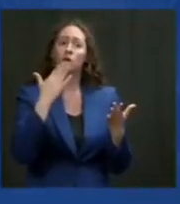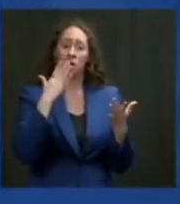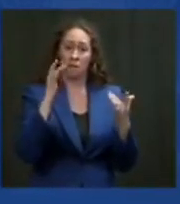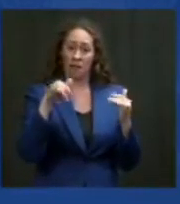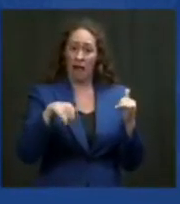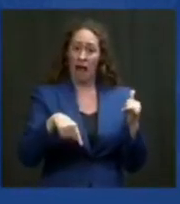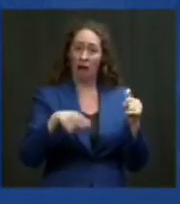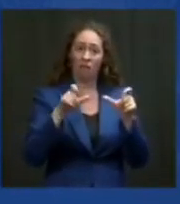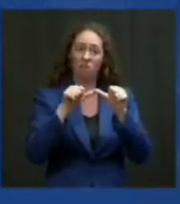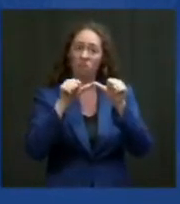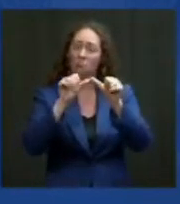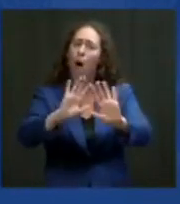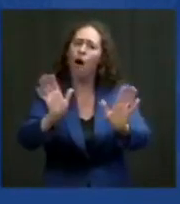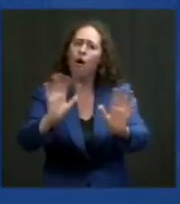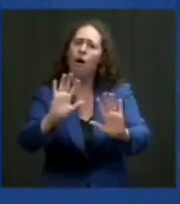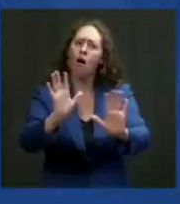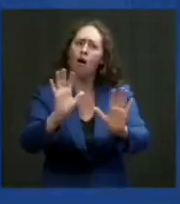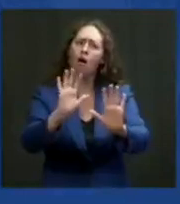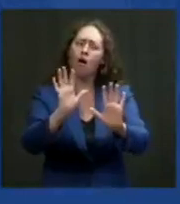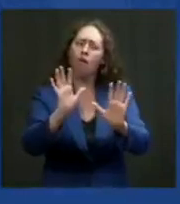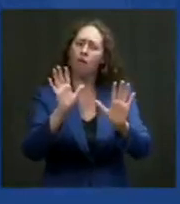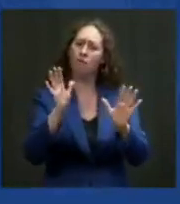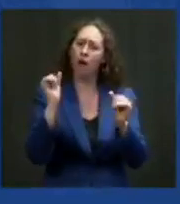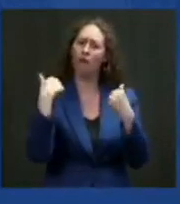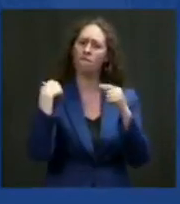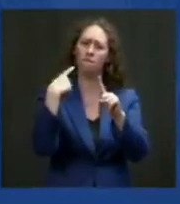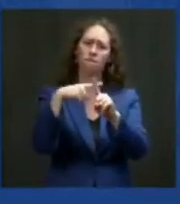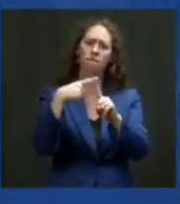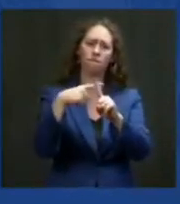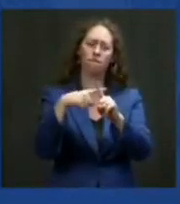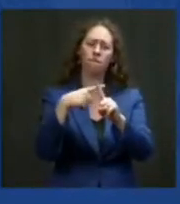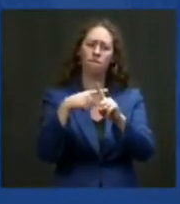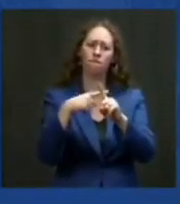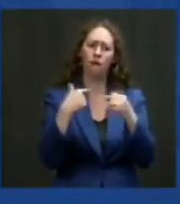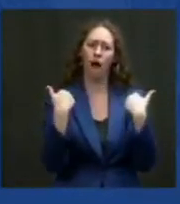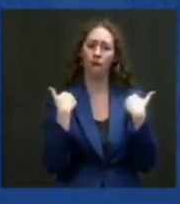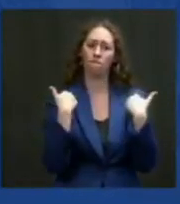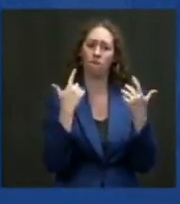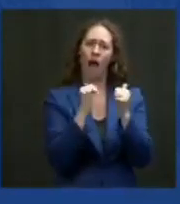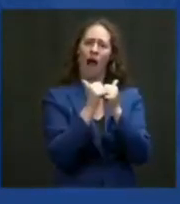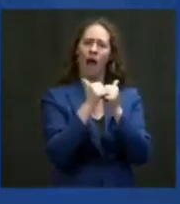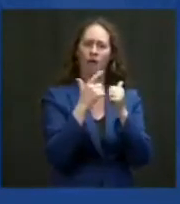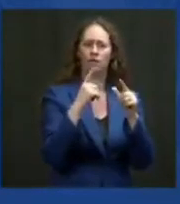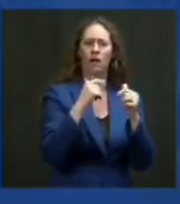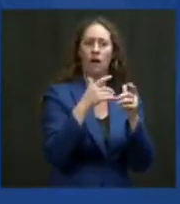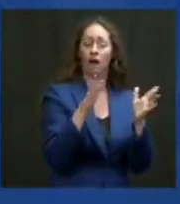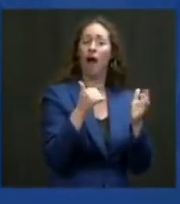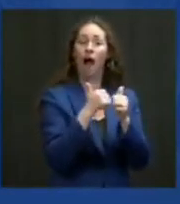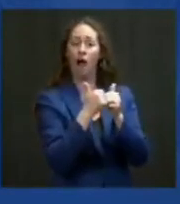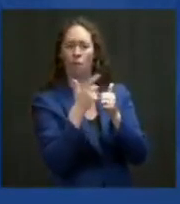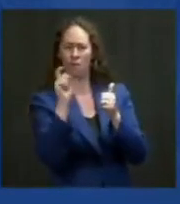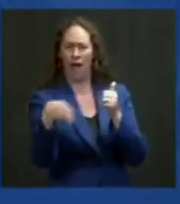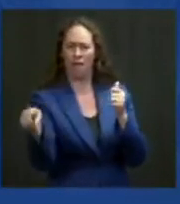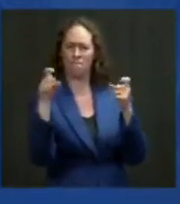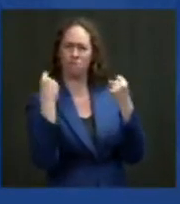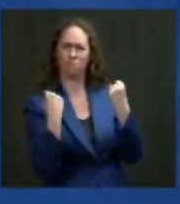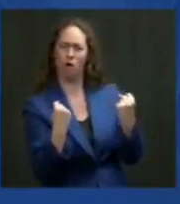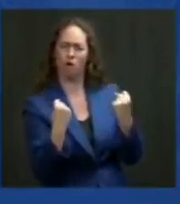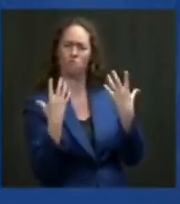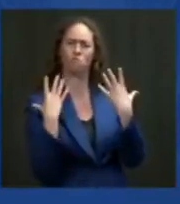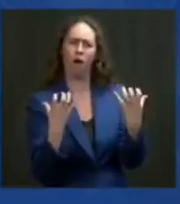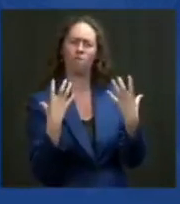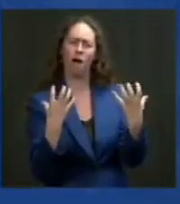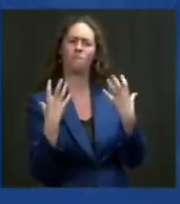It doesn't have to be, for real. We have the means. We just need the will. The will